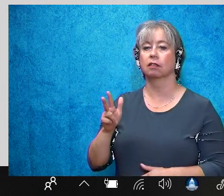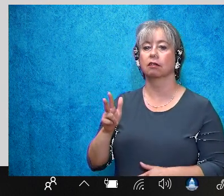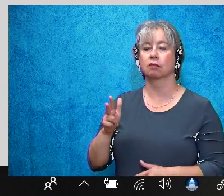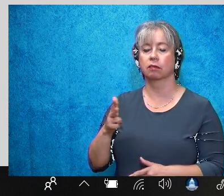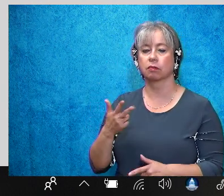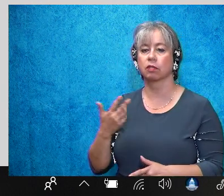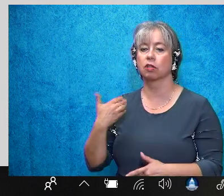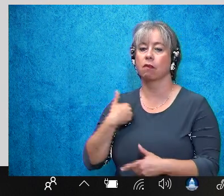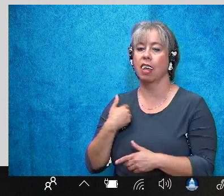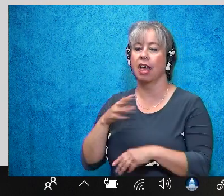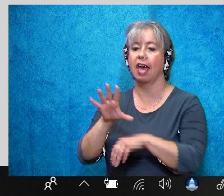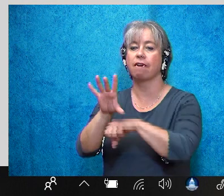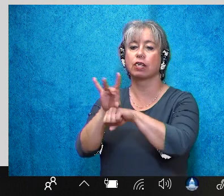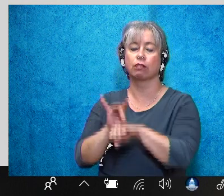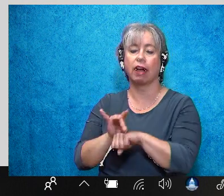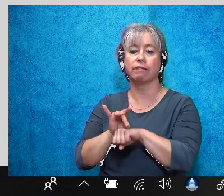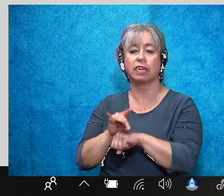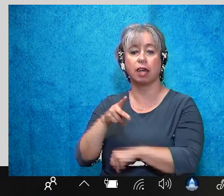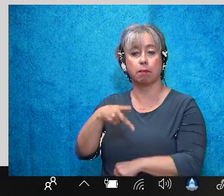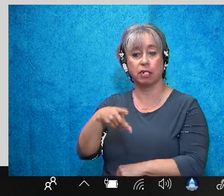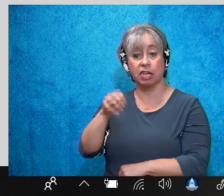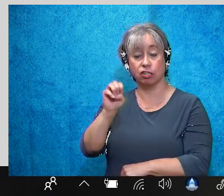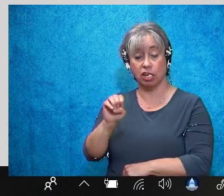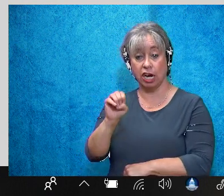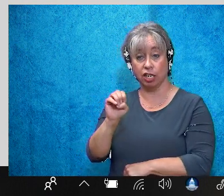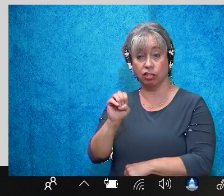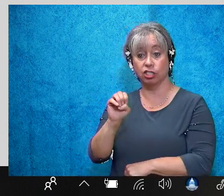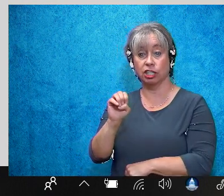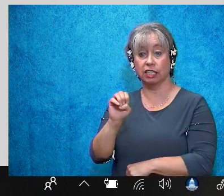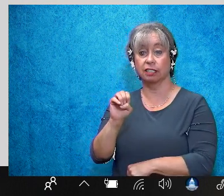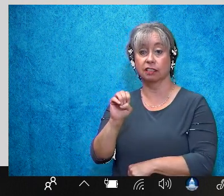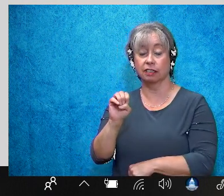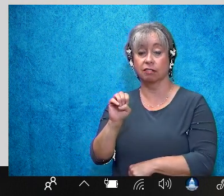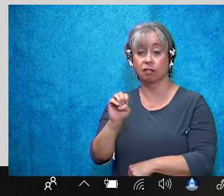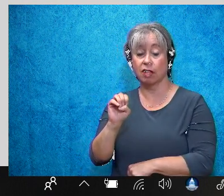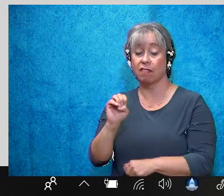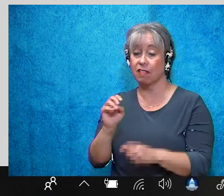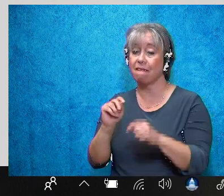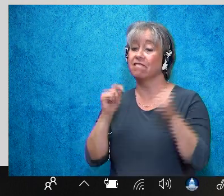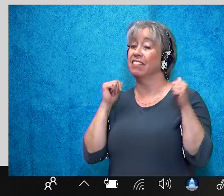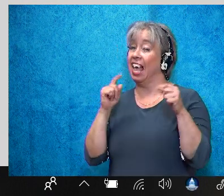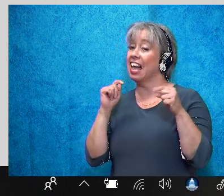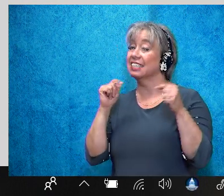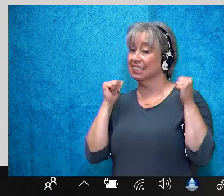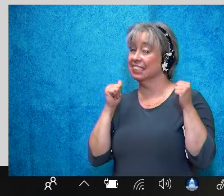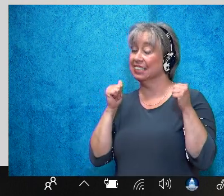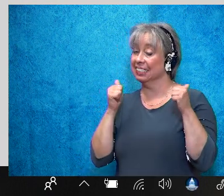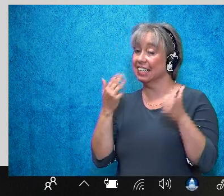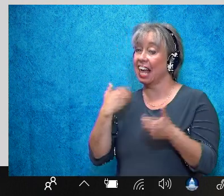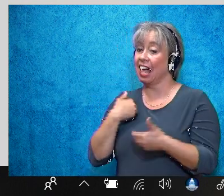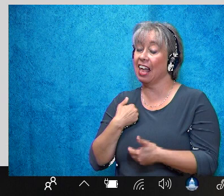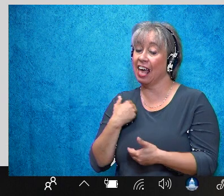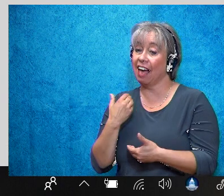some of my gravitational potential energy back. Still going pretty fast though, I've got some kinetic energy.